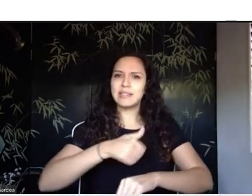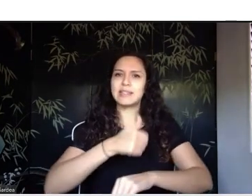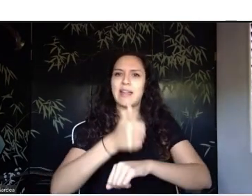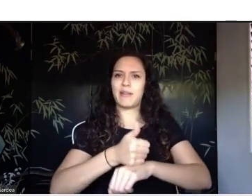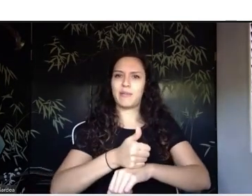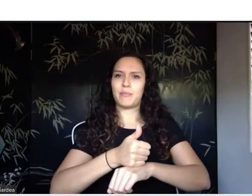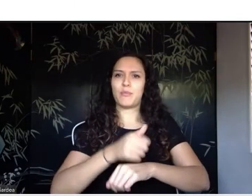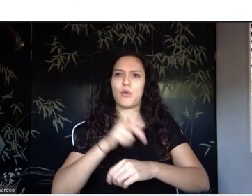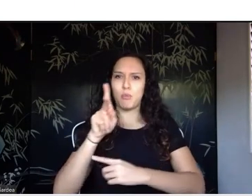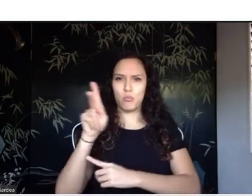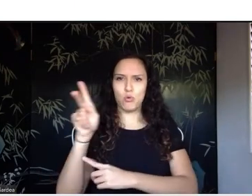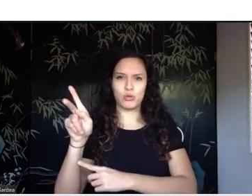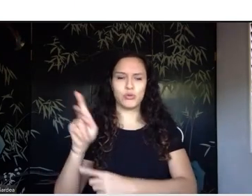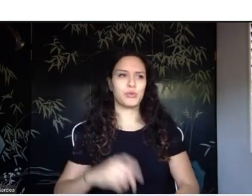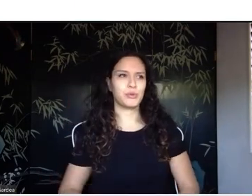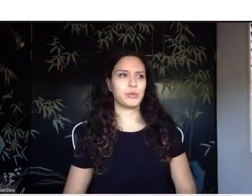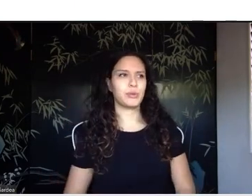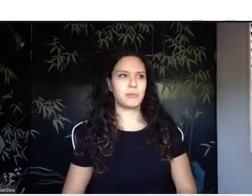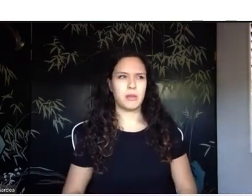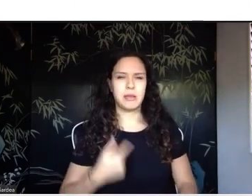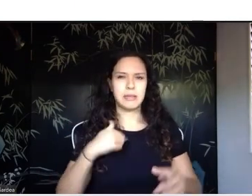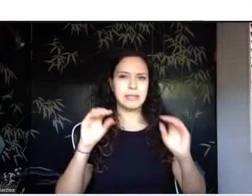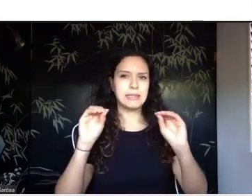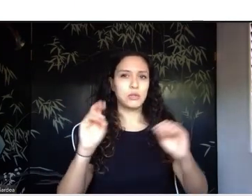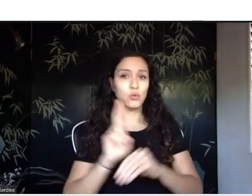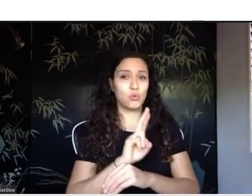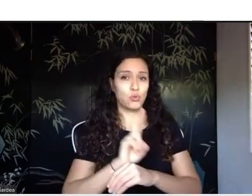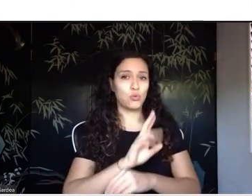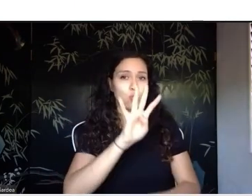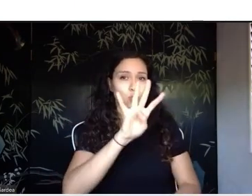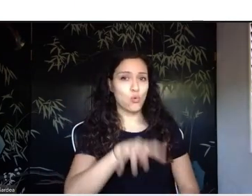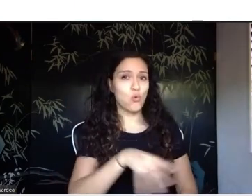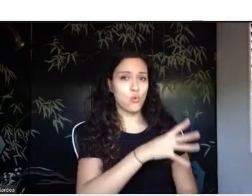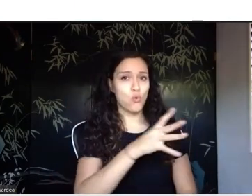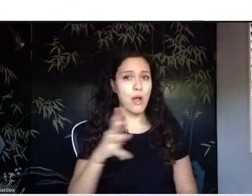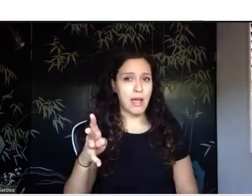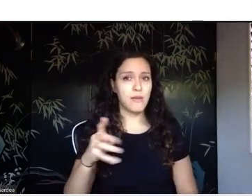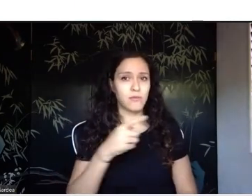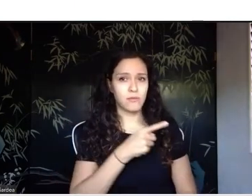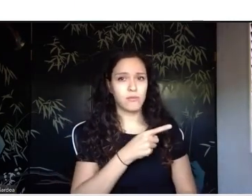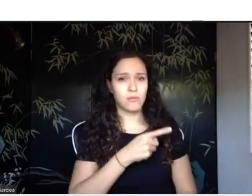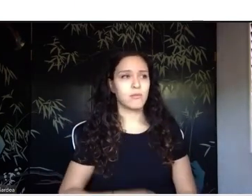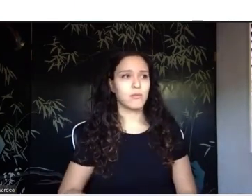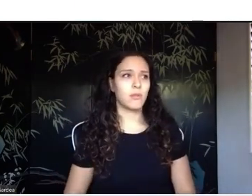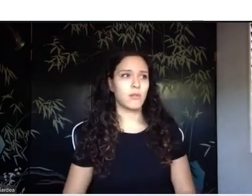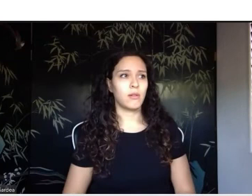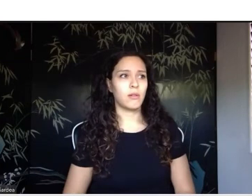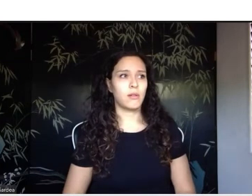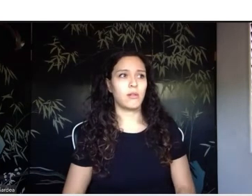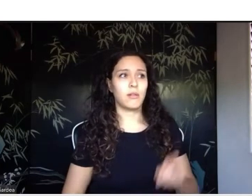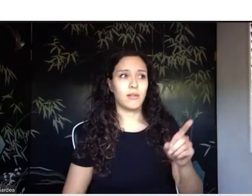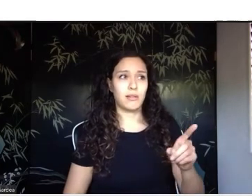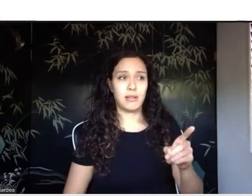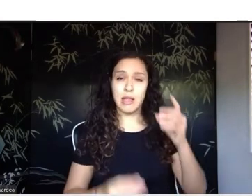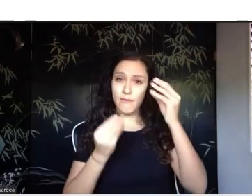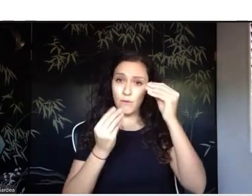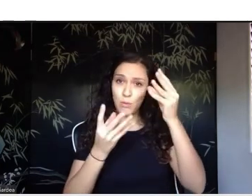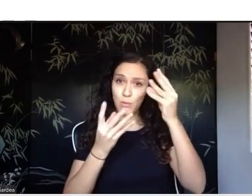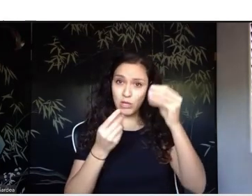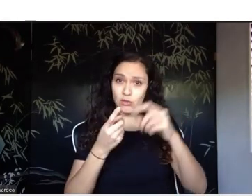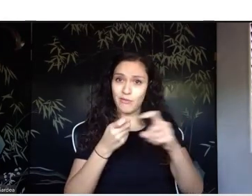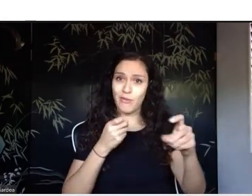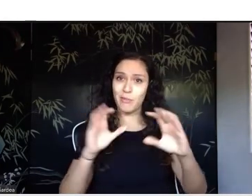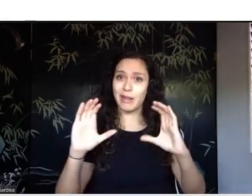All right, to show you how to set up proportions, I'm going to teach you it using a graph. Okay, so